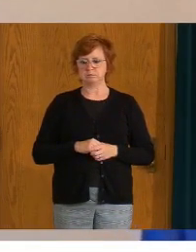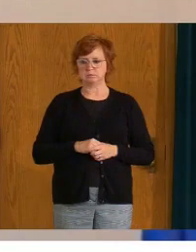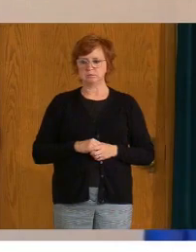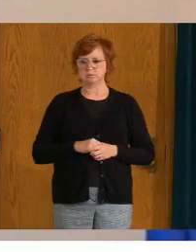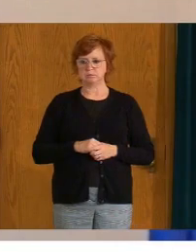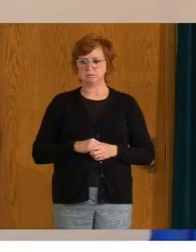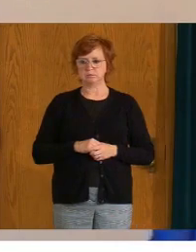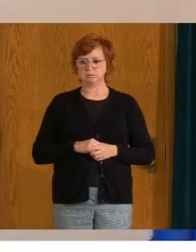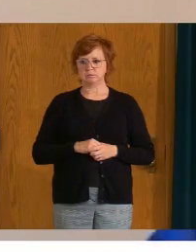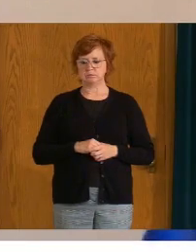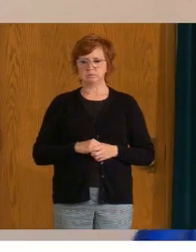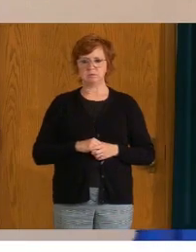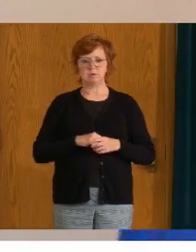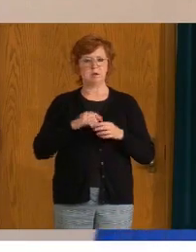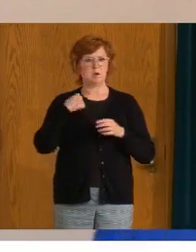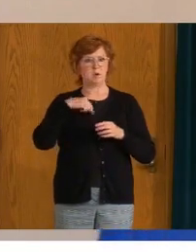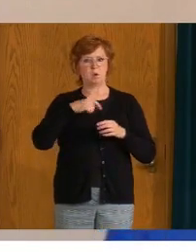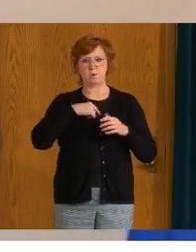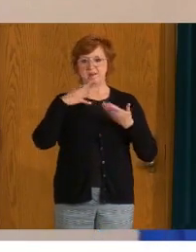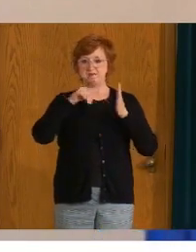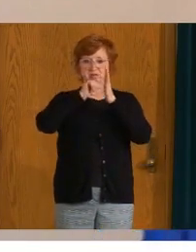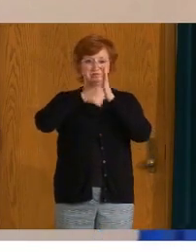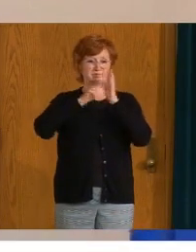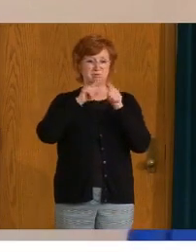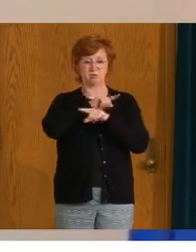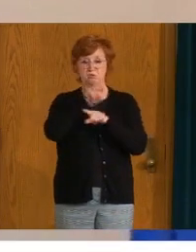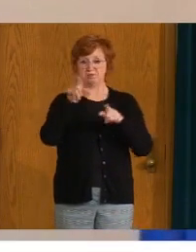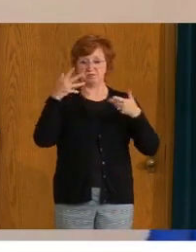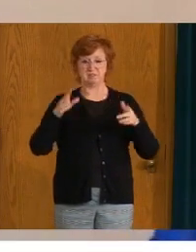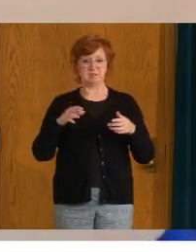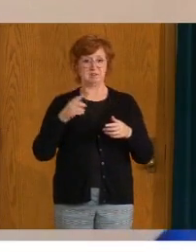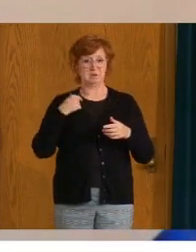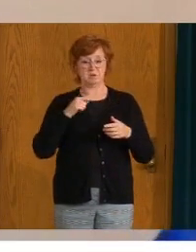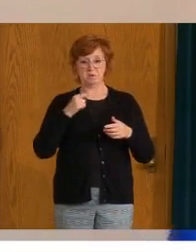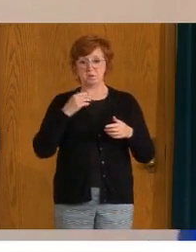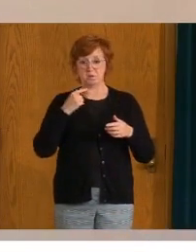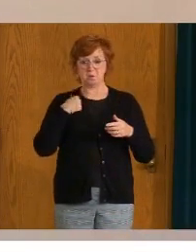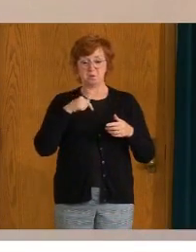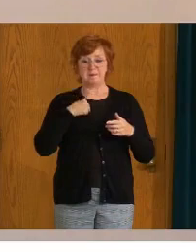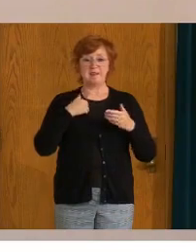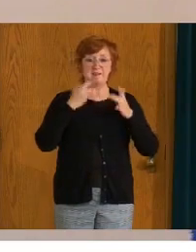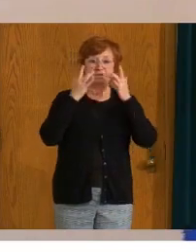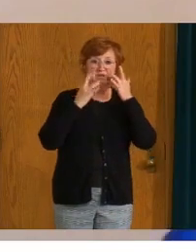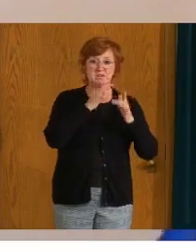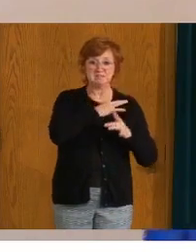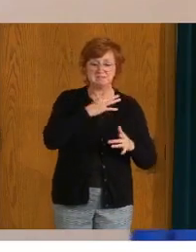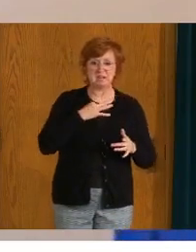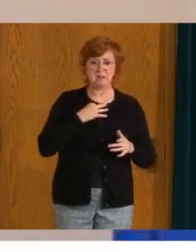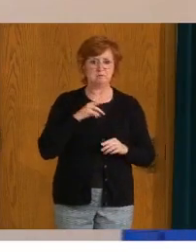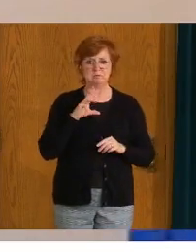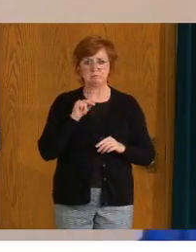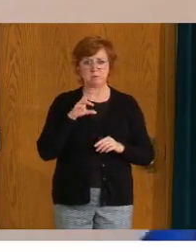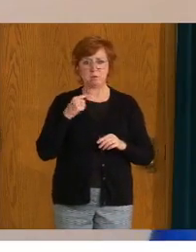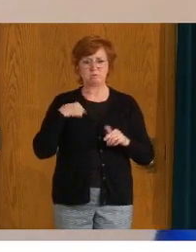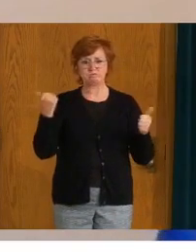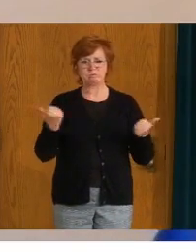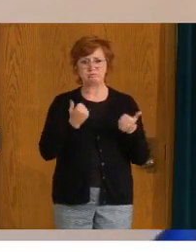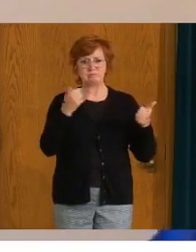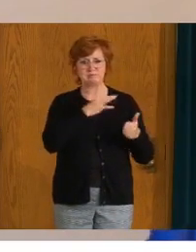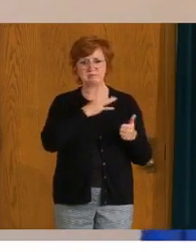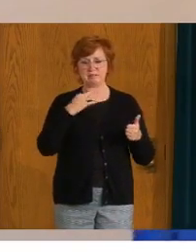been our capacity to deliver vaccine, but rather the supply. And that problem has been recently solved. And I just point